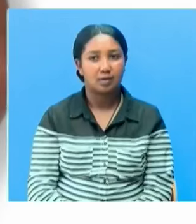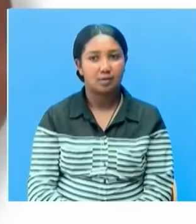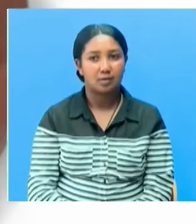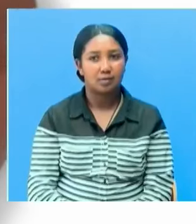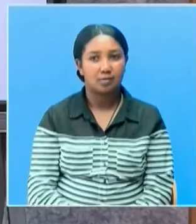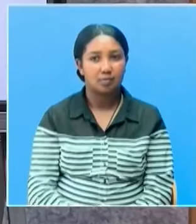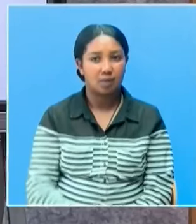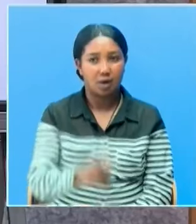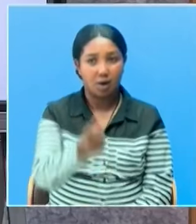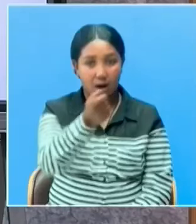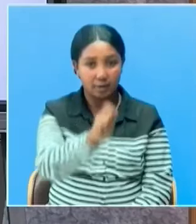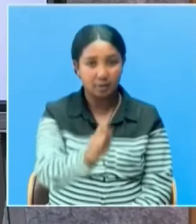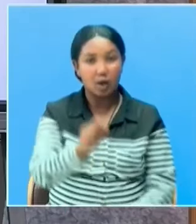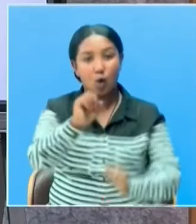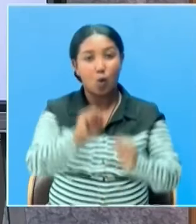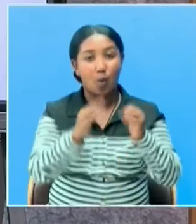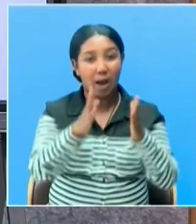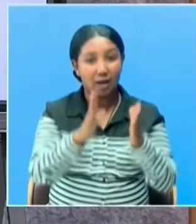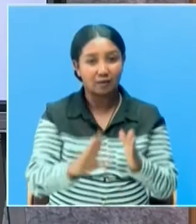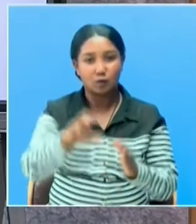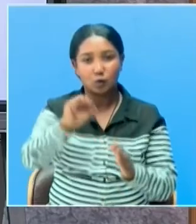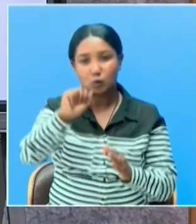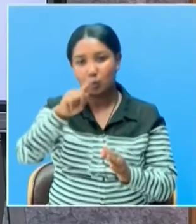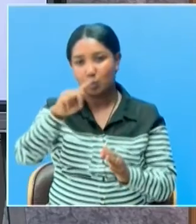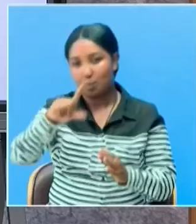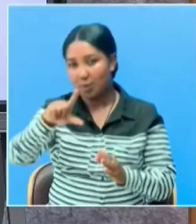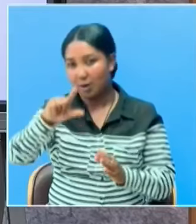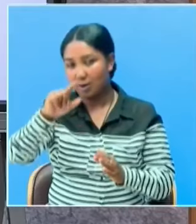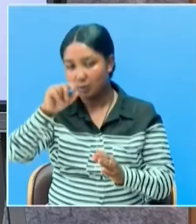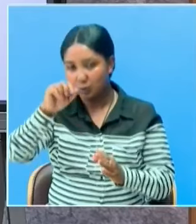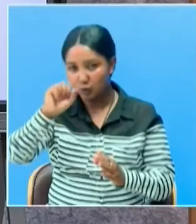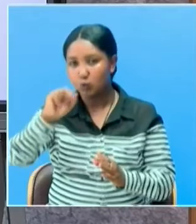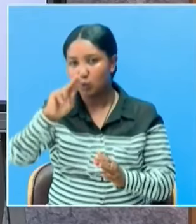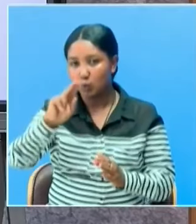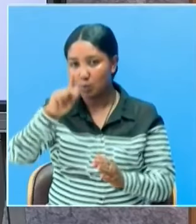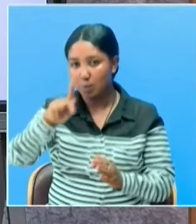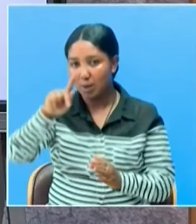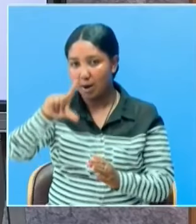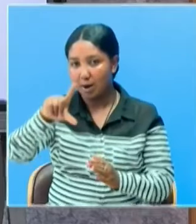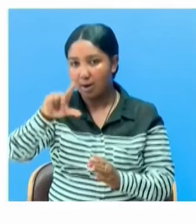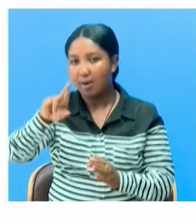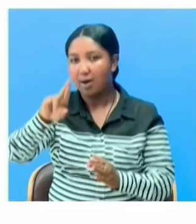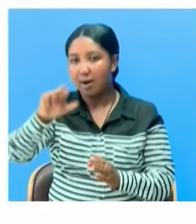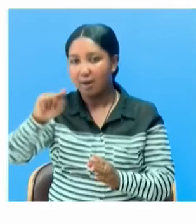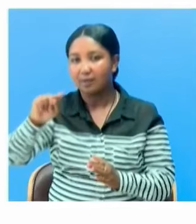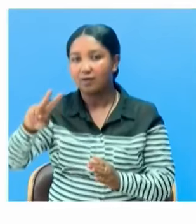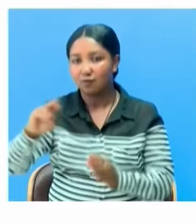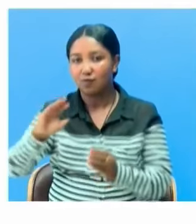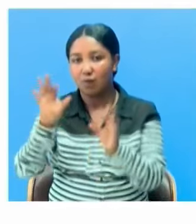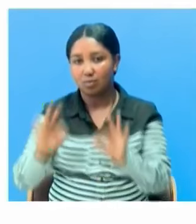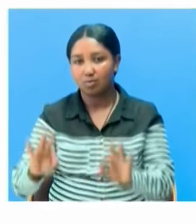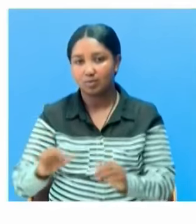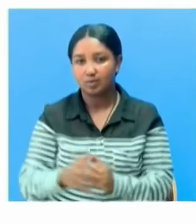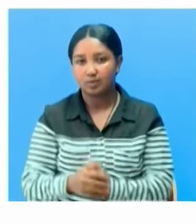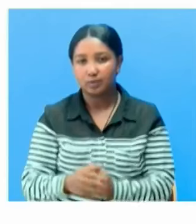You have to write their comparative and superlative forms here. And the third one,